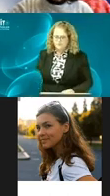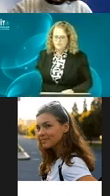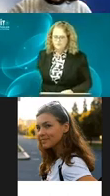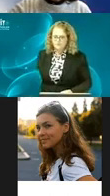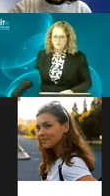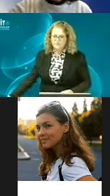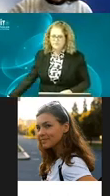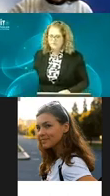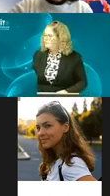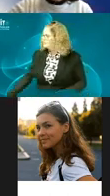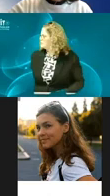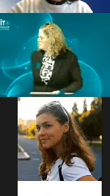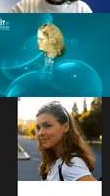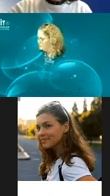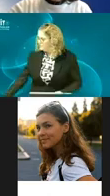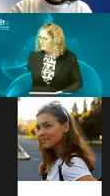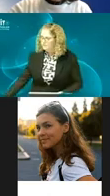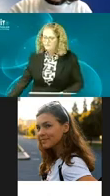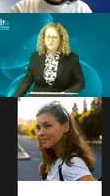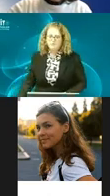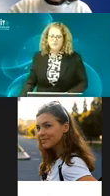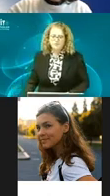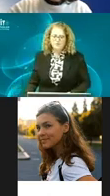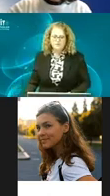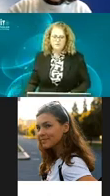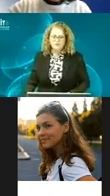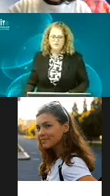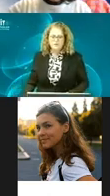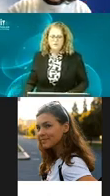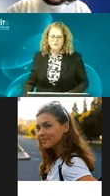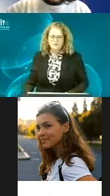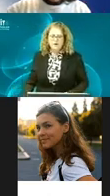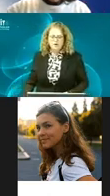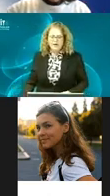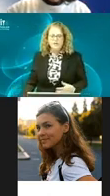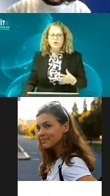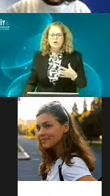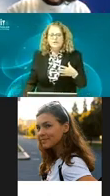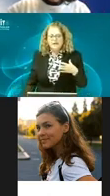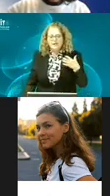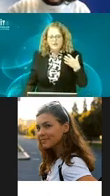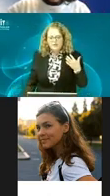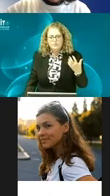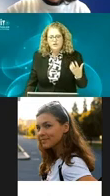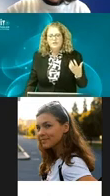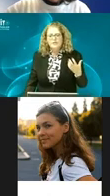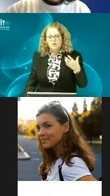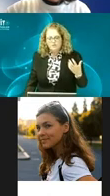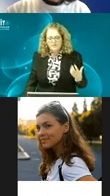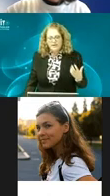think that it is probably based on the Scandinavian legend of Hamlet. Okay, so there is a